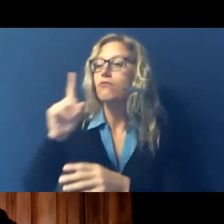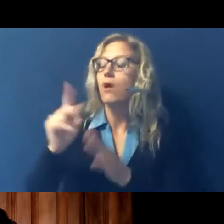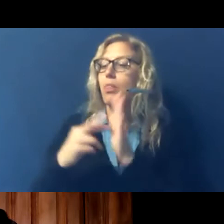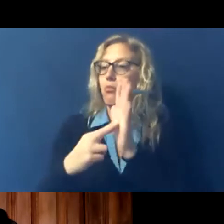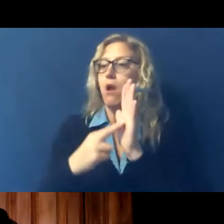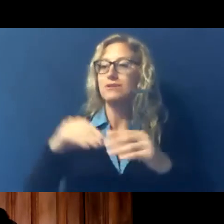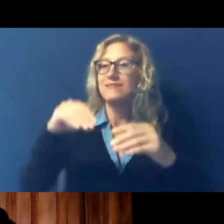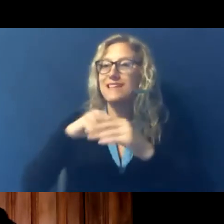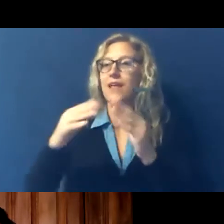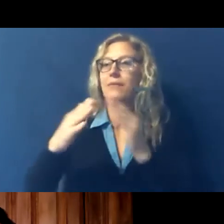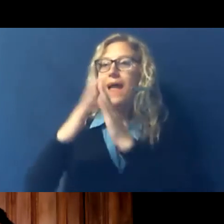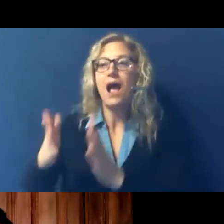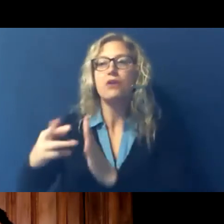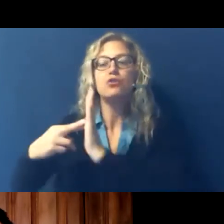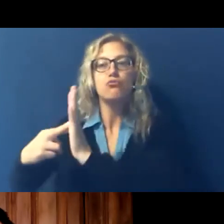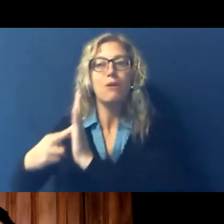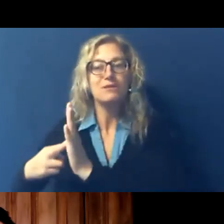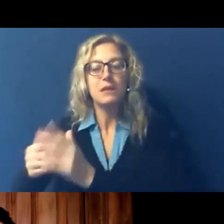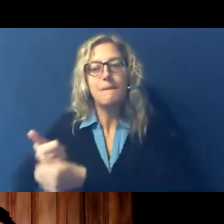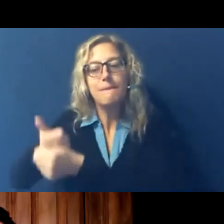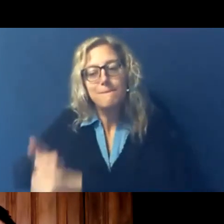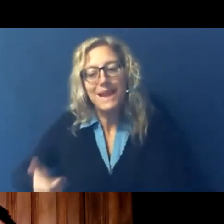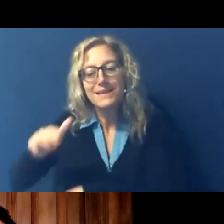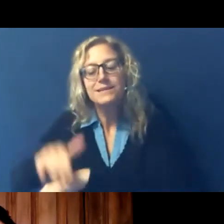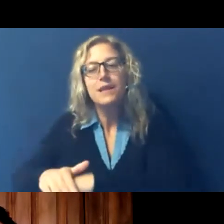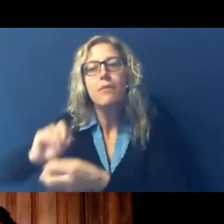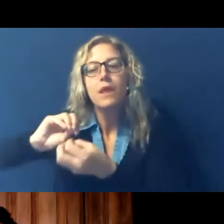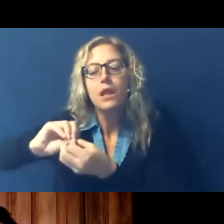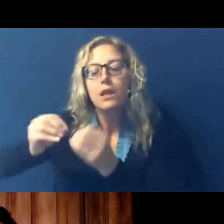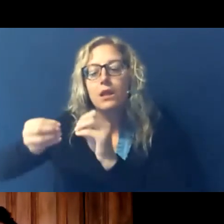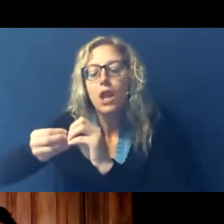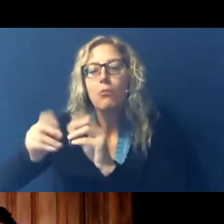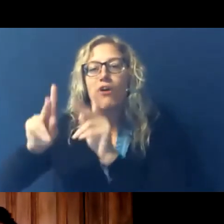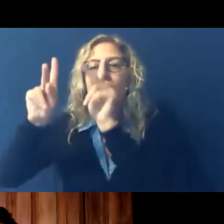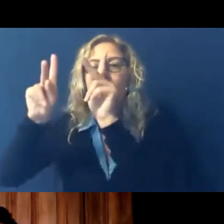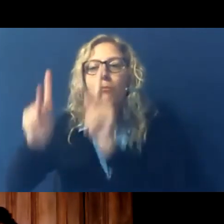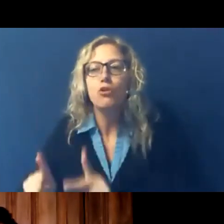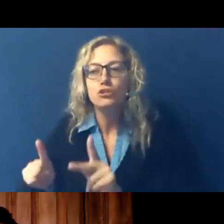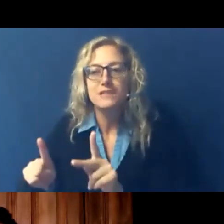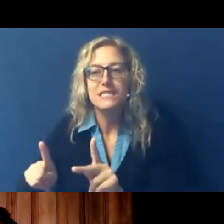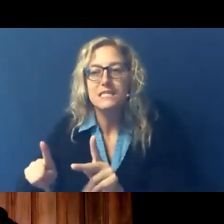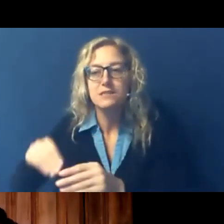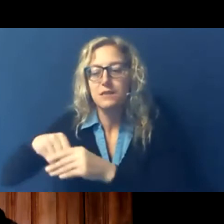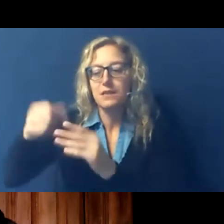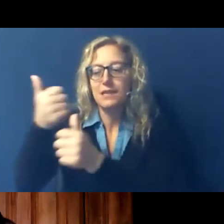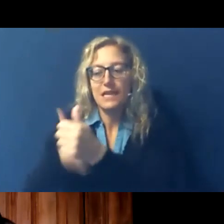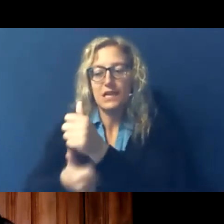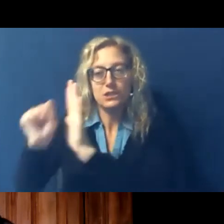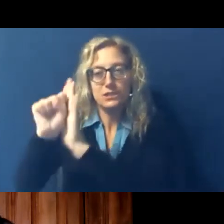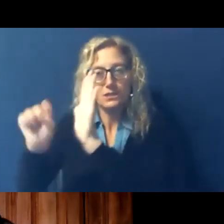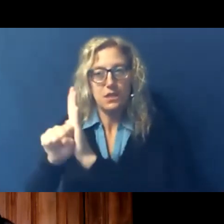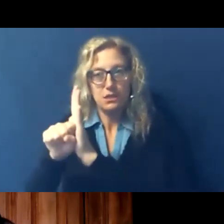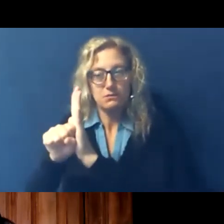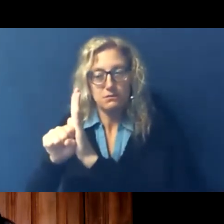of Representatives be based on the number of persons in each state.